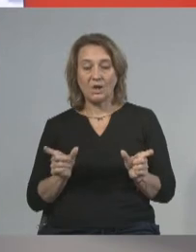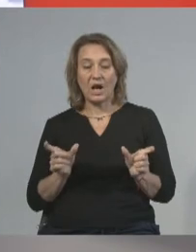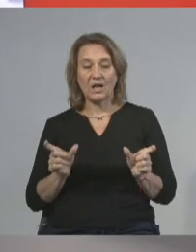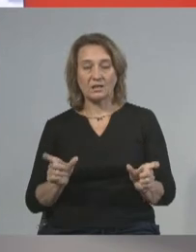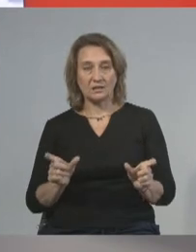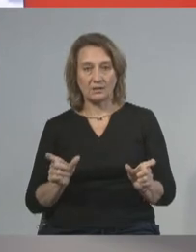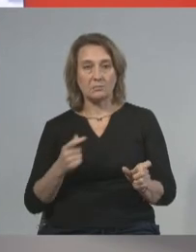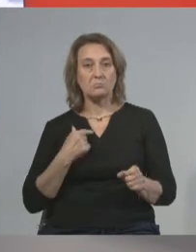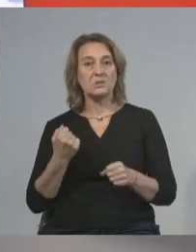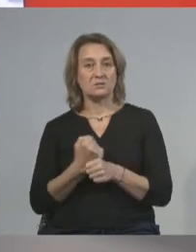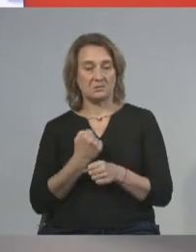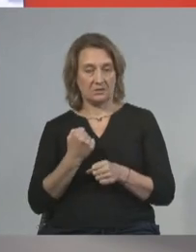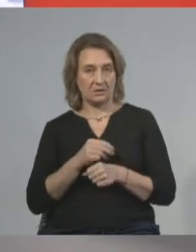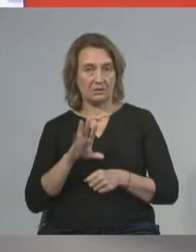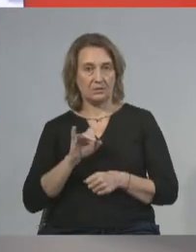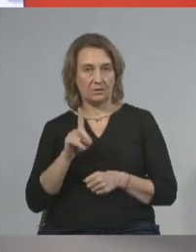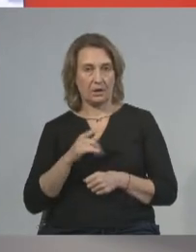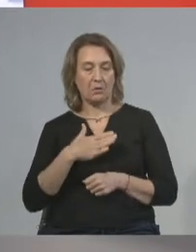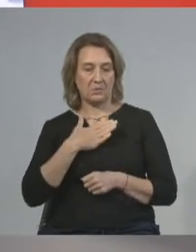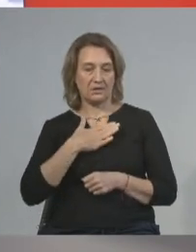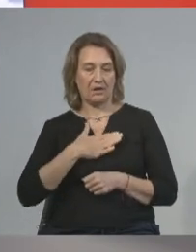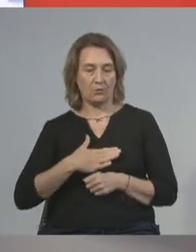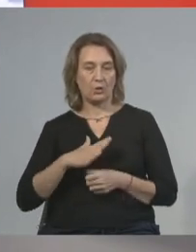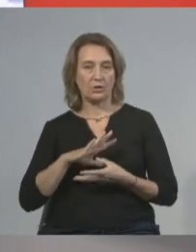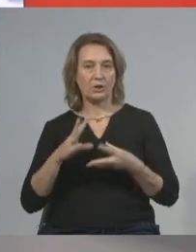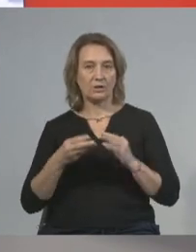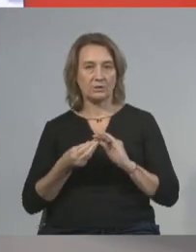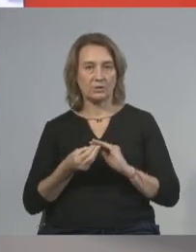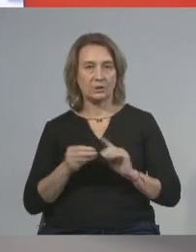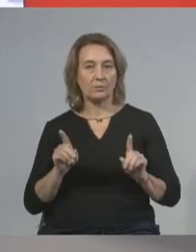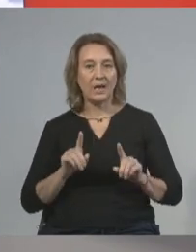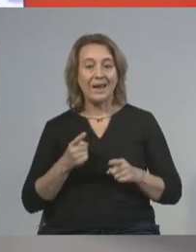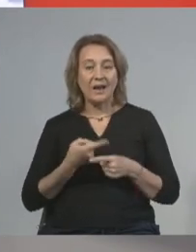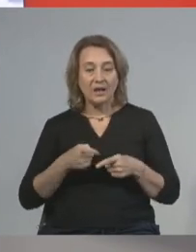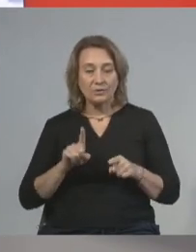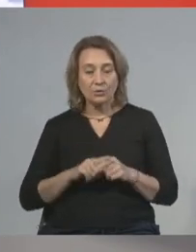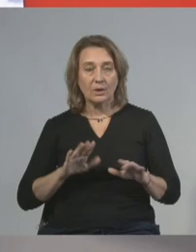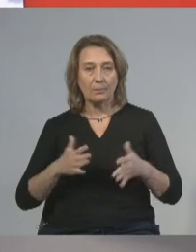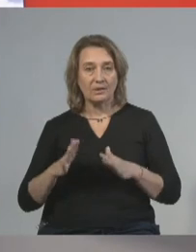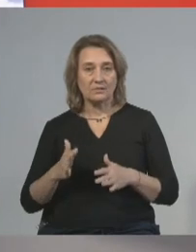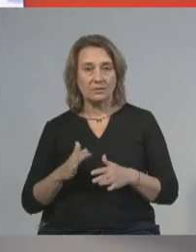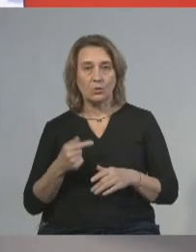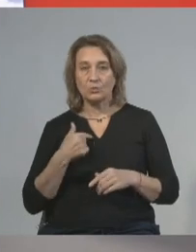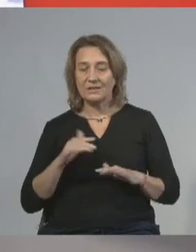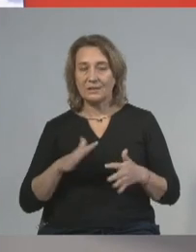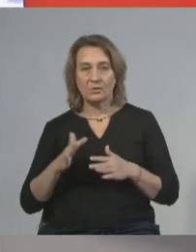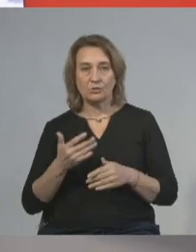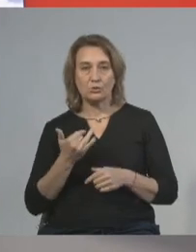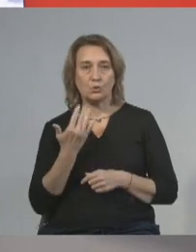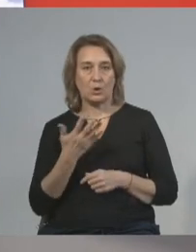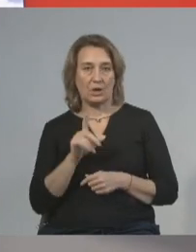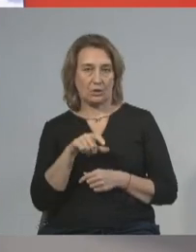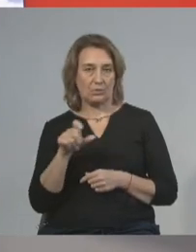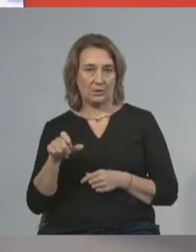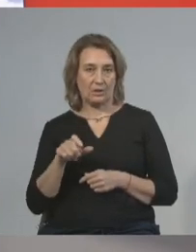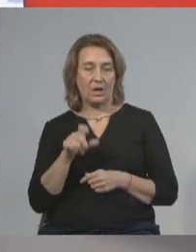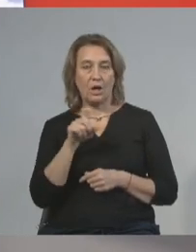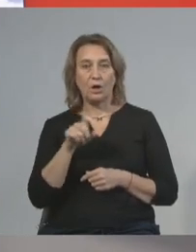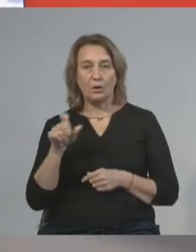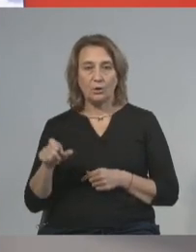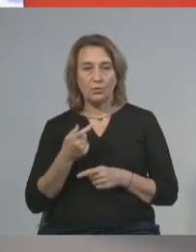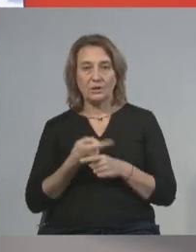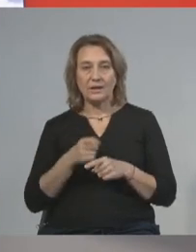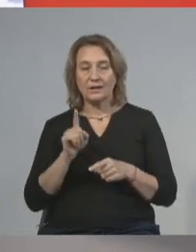in the previous period of the lockdown that's what we did and we are happy with the result because we did not have the